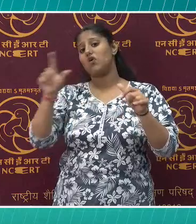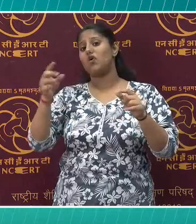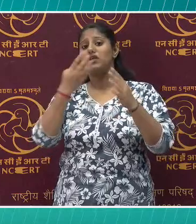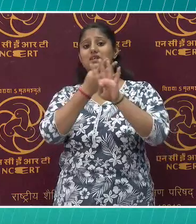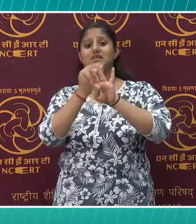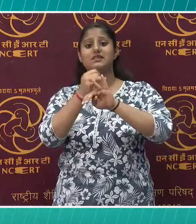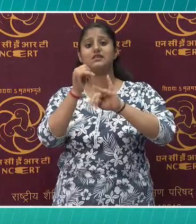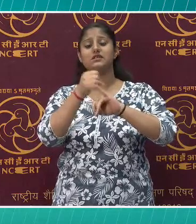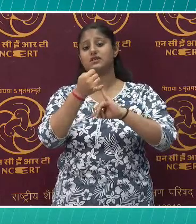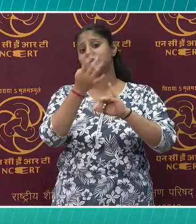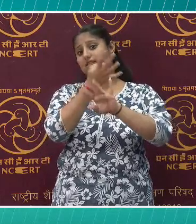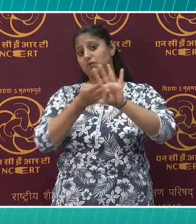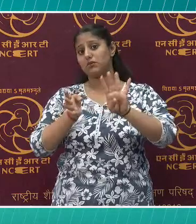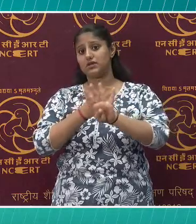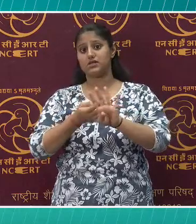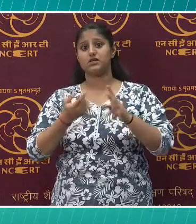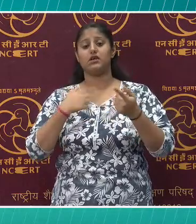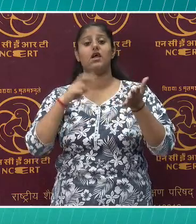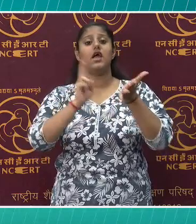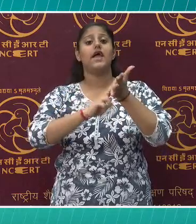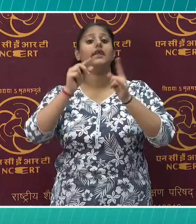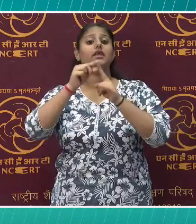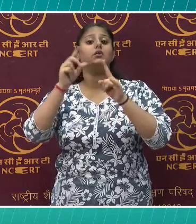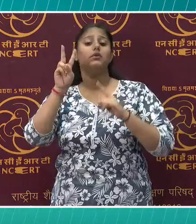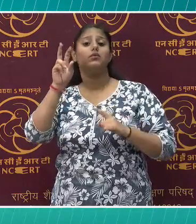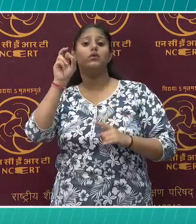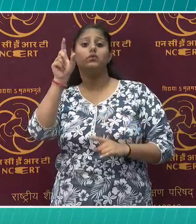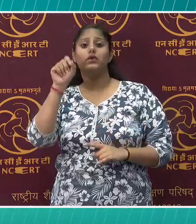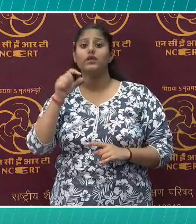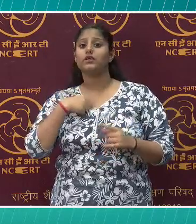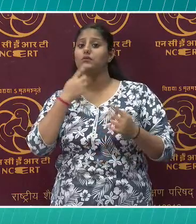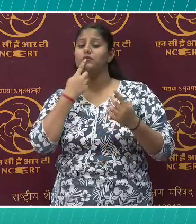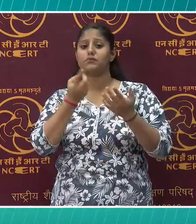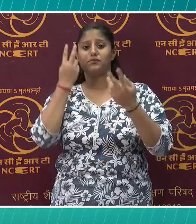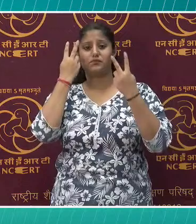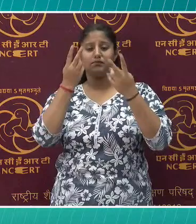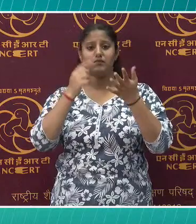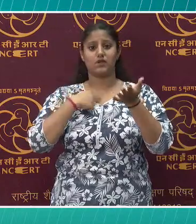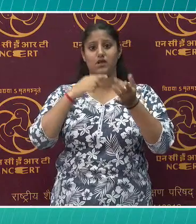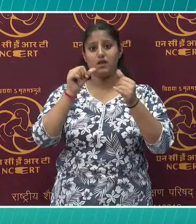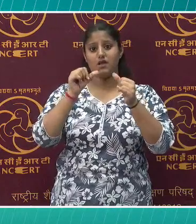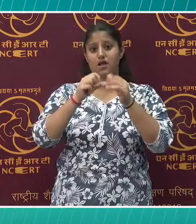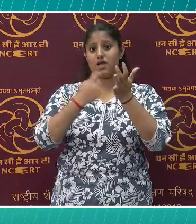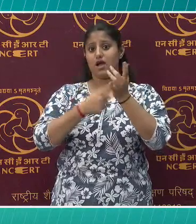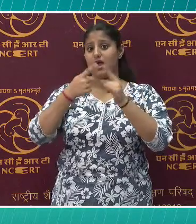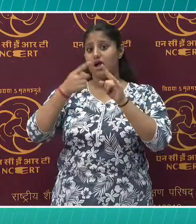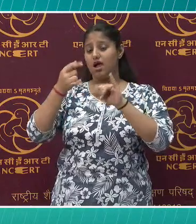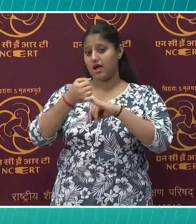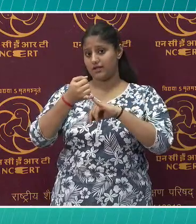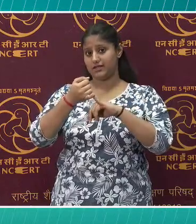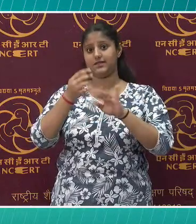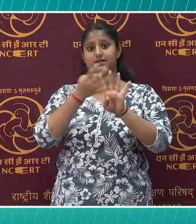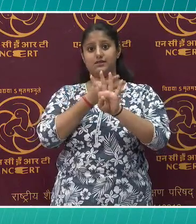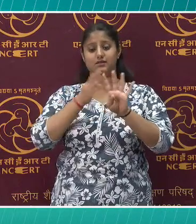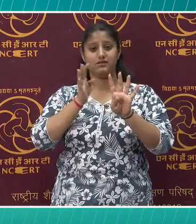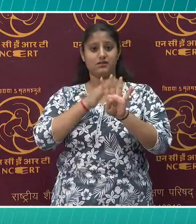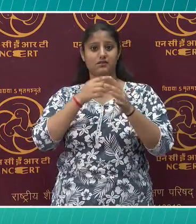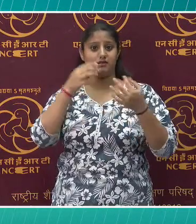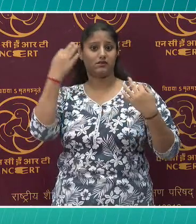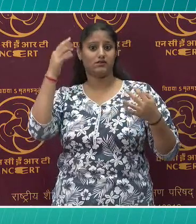areas. Right. Because in NEP you will see arts integrated pedagogy. So it